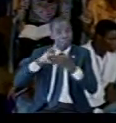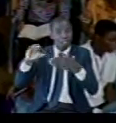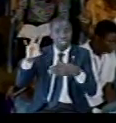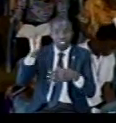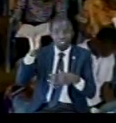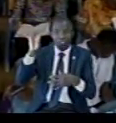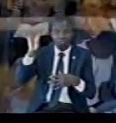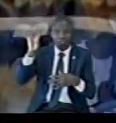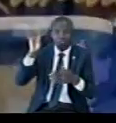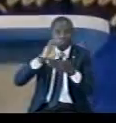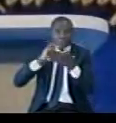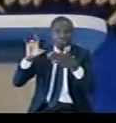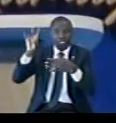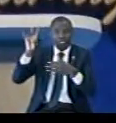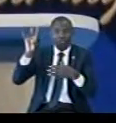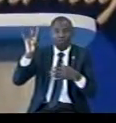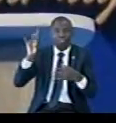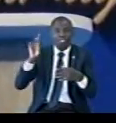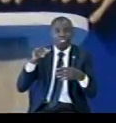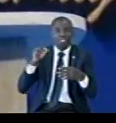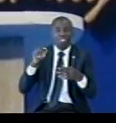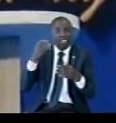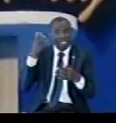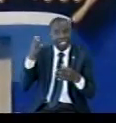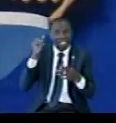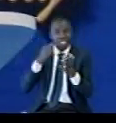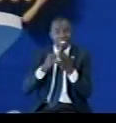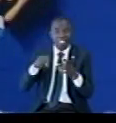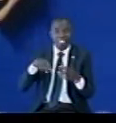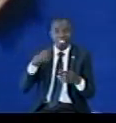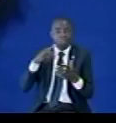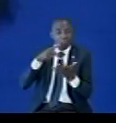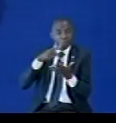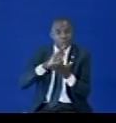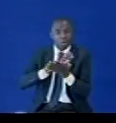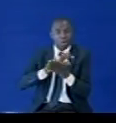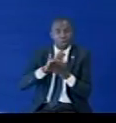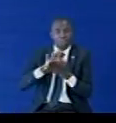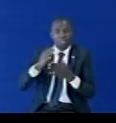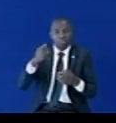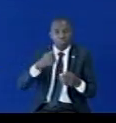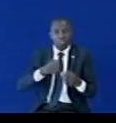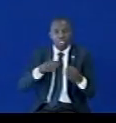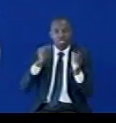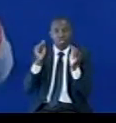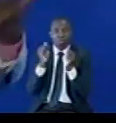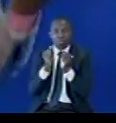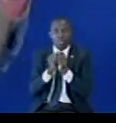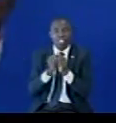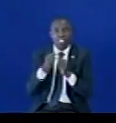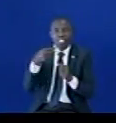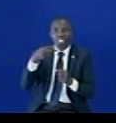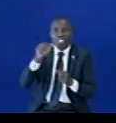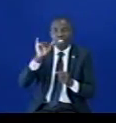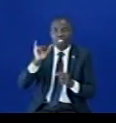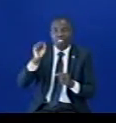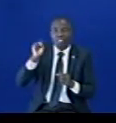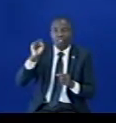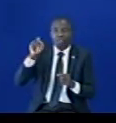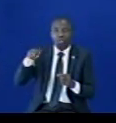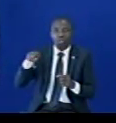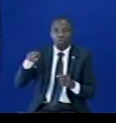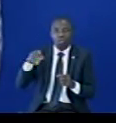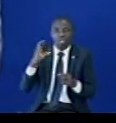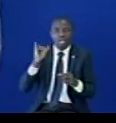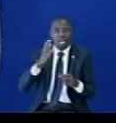verse 7. In verse 7, here he tells us, purge me with hyssop and